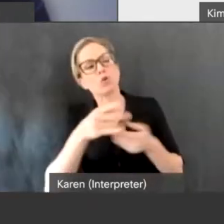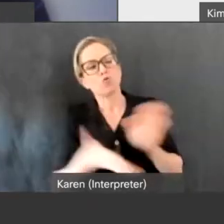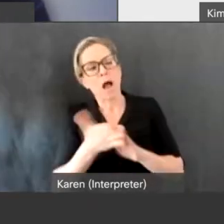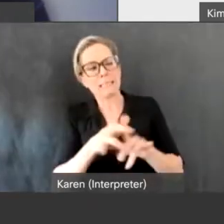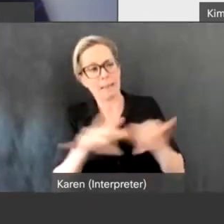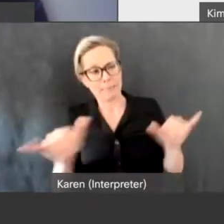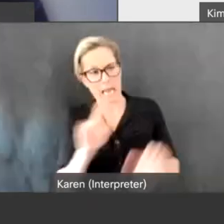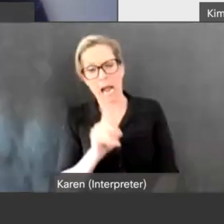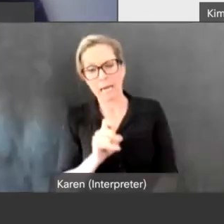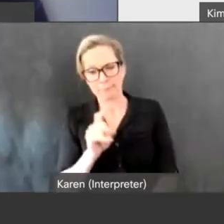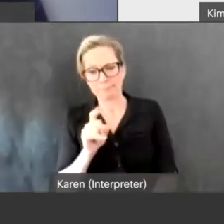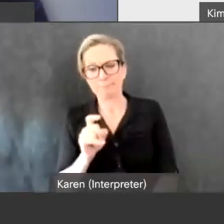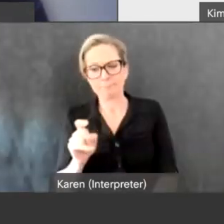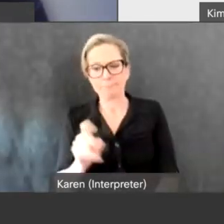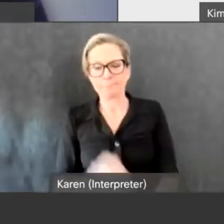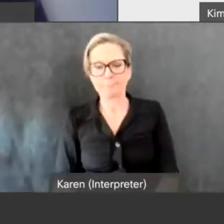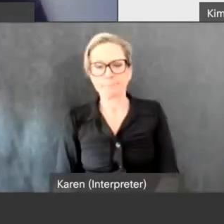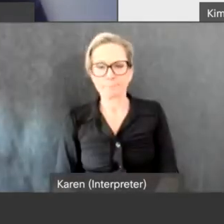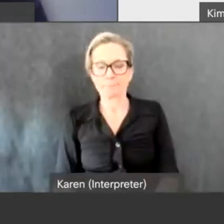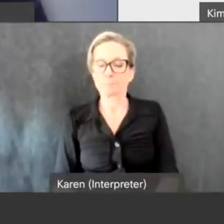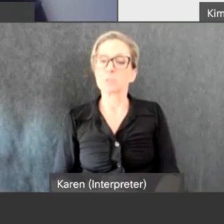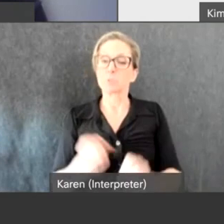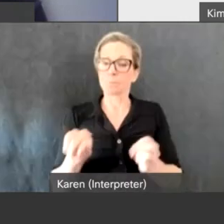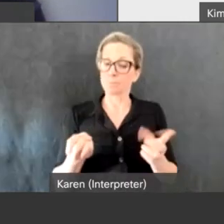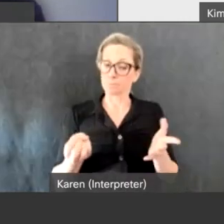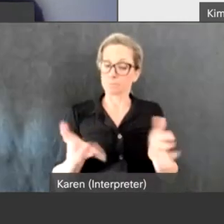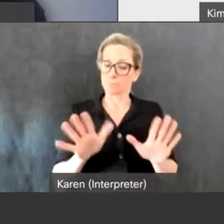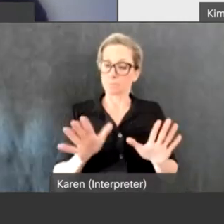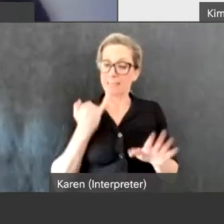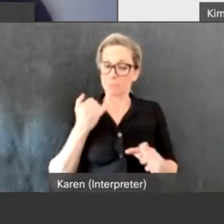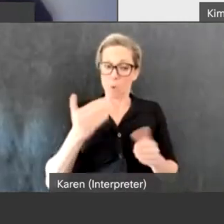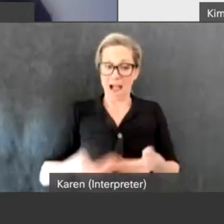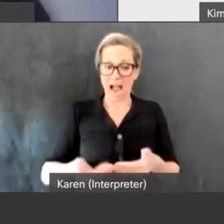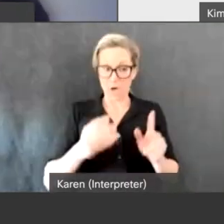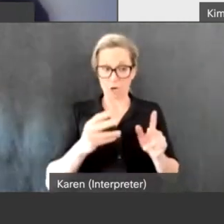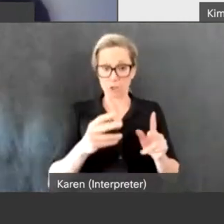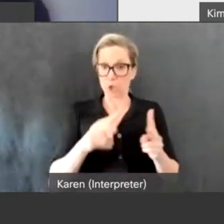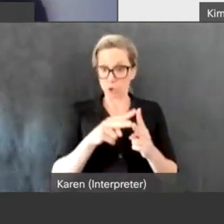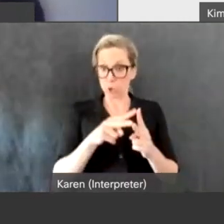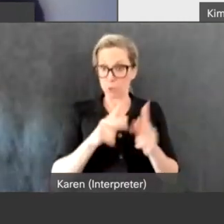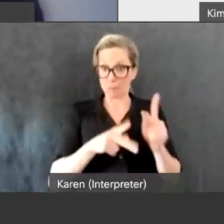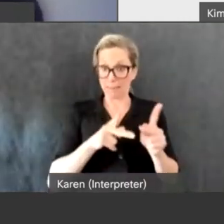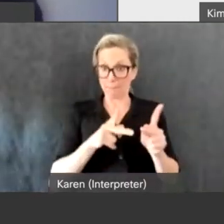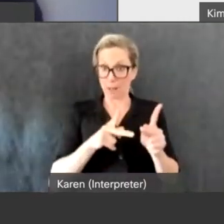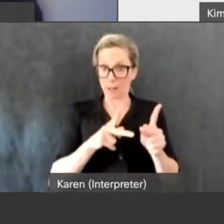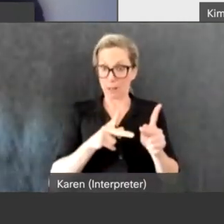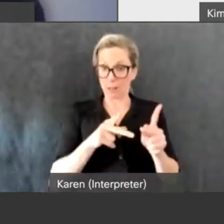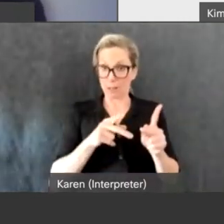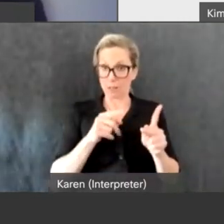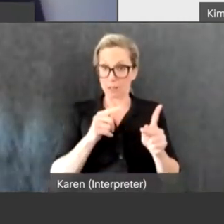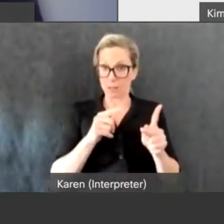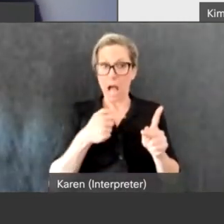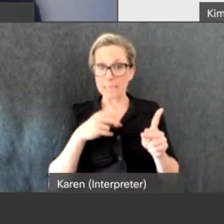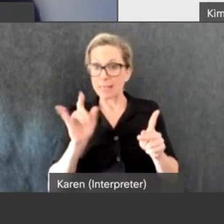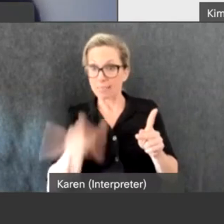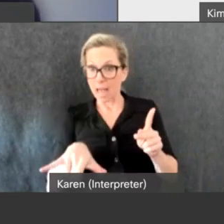same time. Again, if you're hiring the 2-person operation, which I did, and they're saying they're running 5 projects,